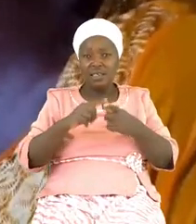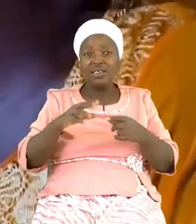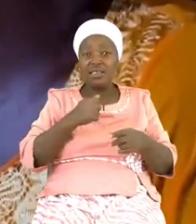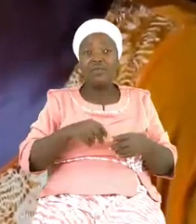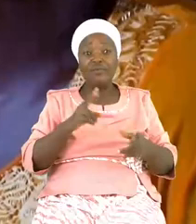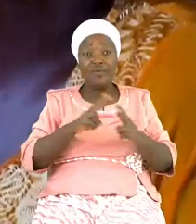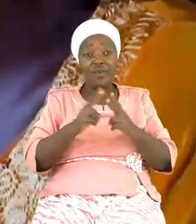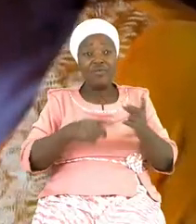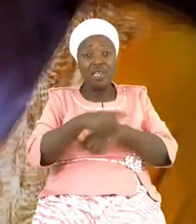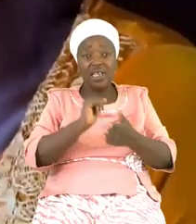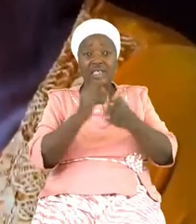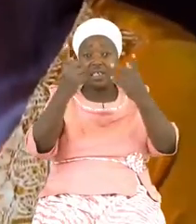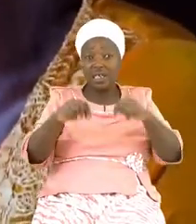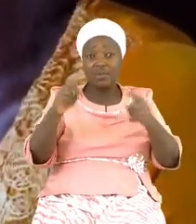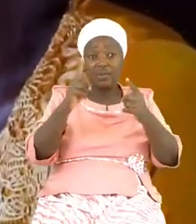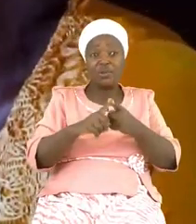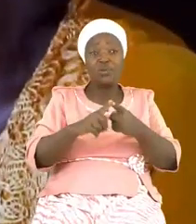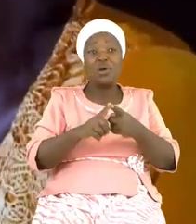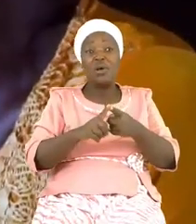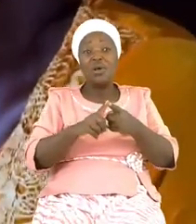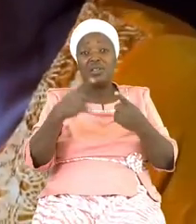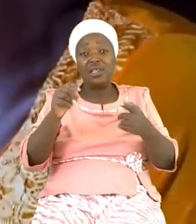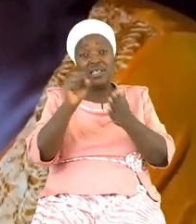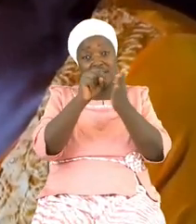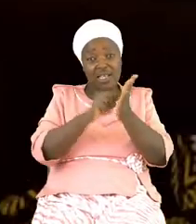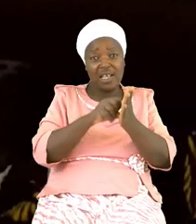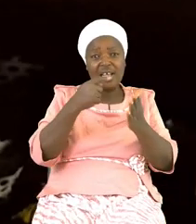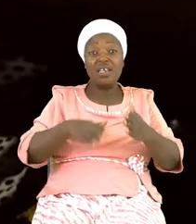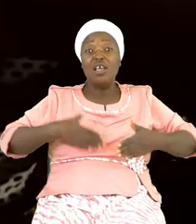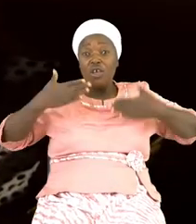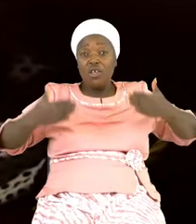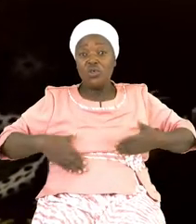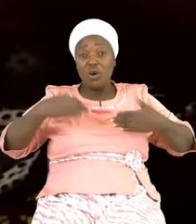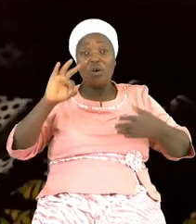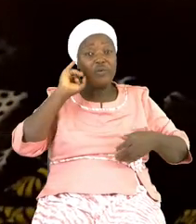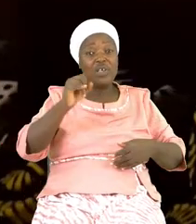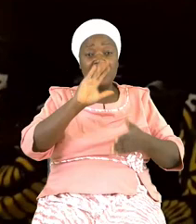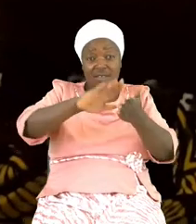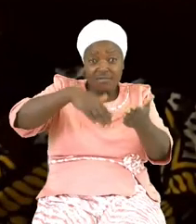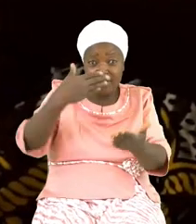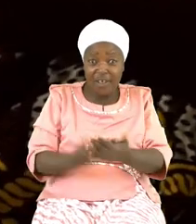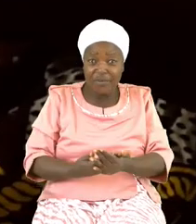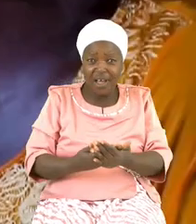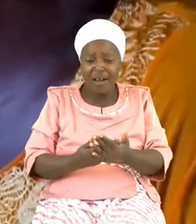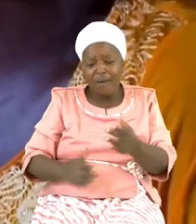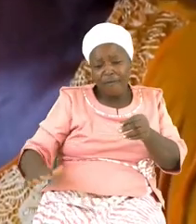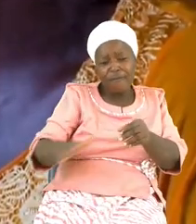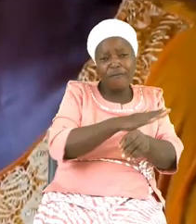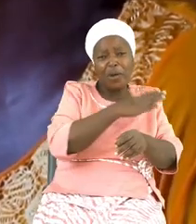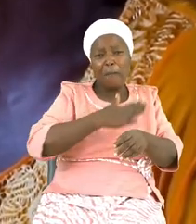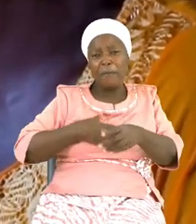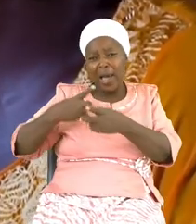the joy of his arrival overwhelmed my heart and I felt